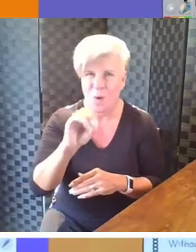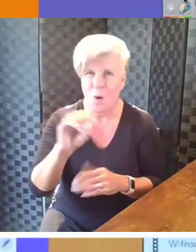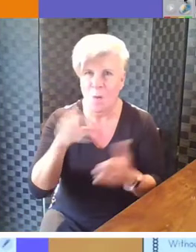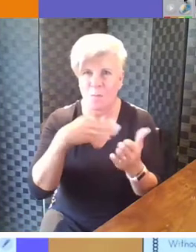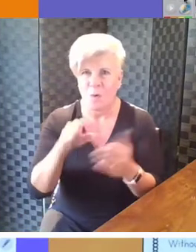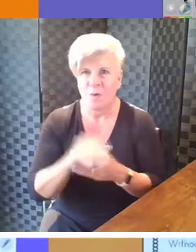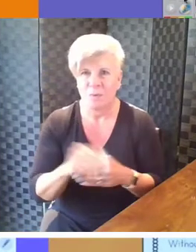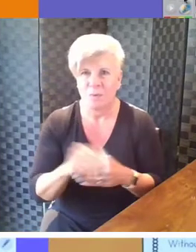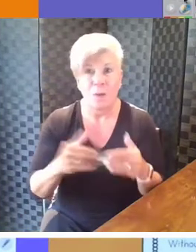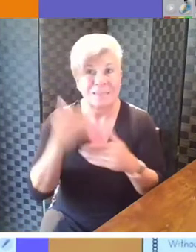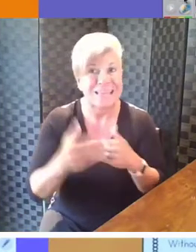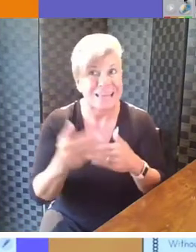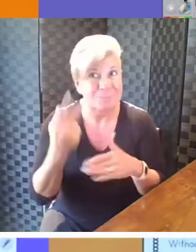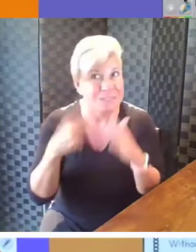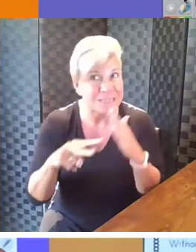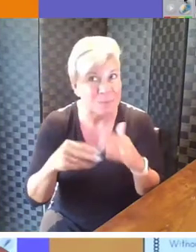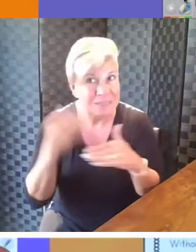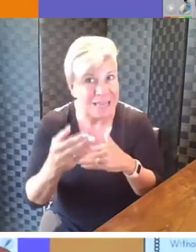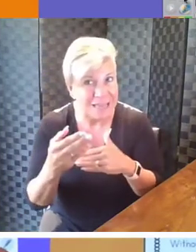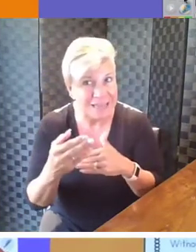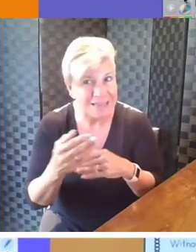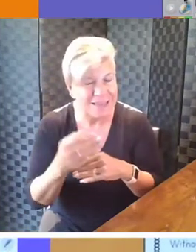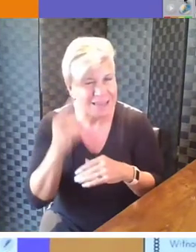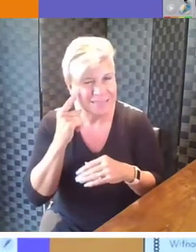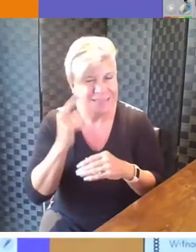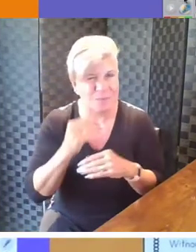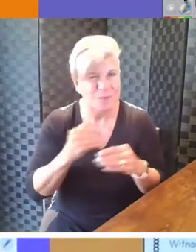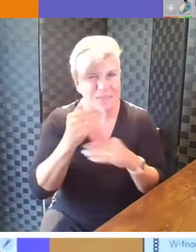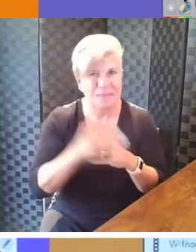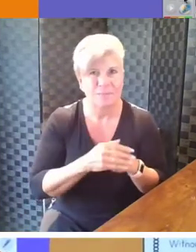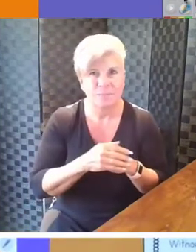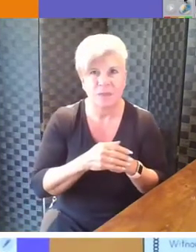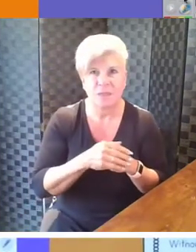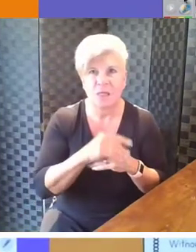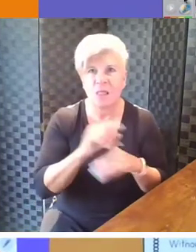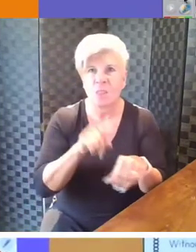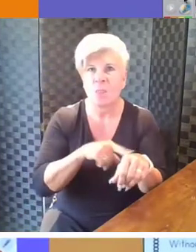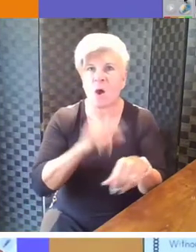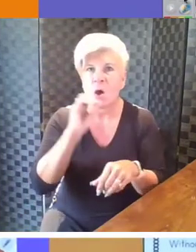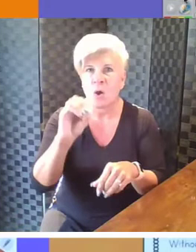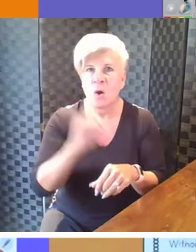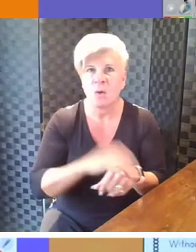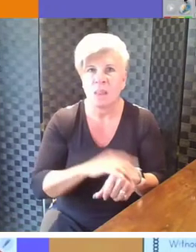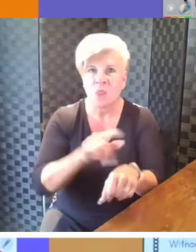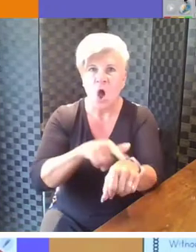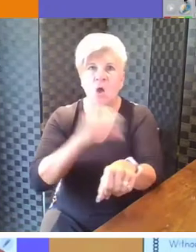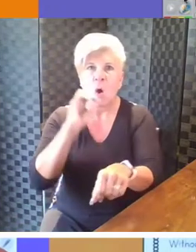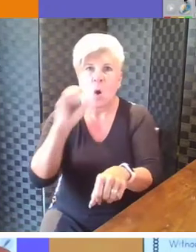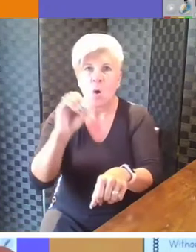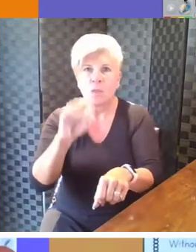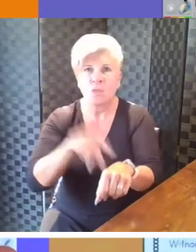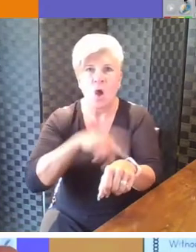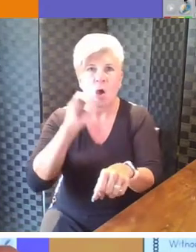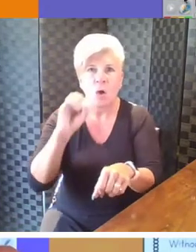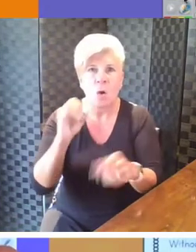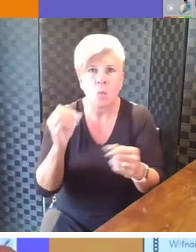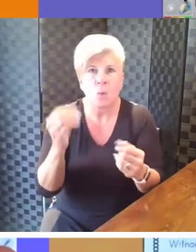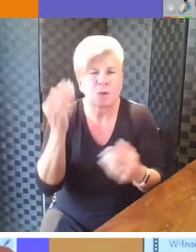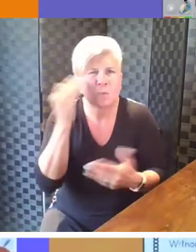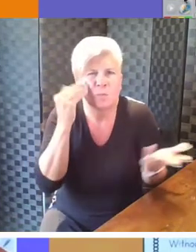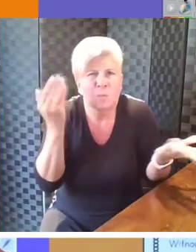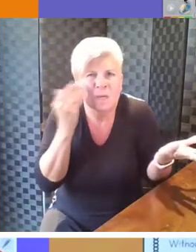going to be next? Make a prediction. Keep it in your brain and see if you're right. Long O is the title. Long O,